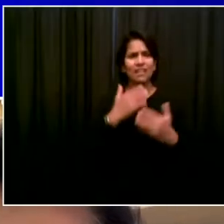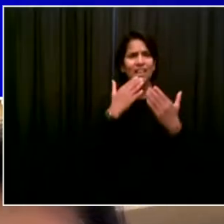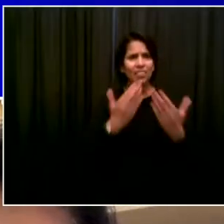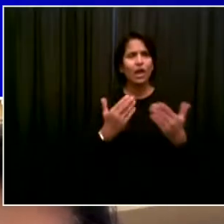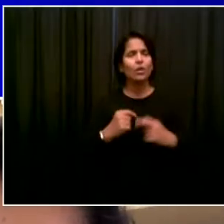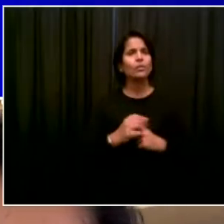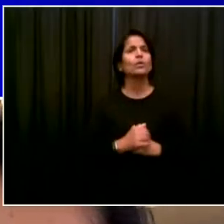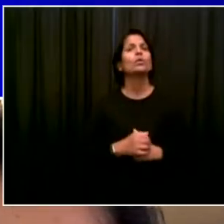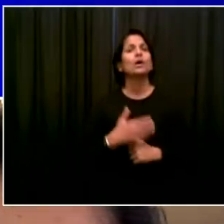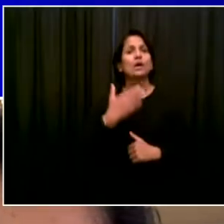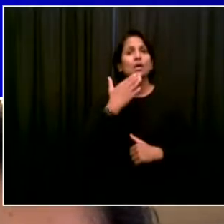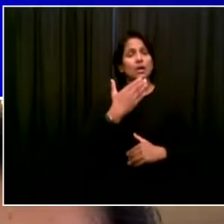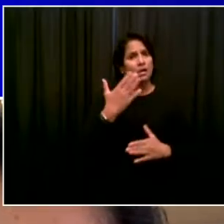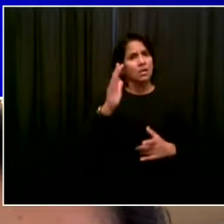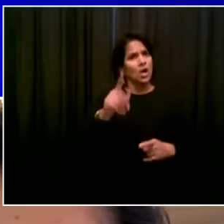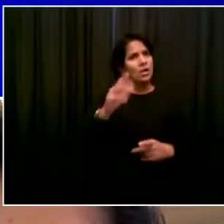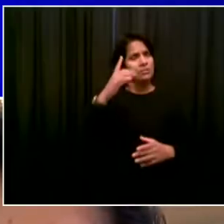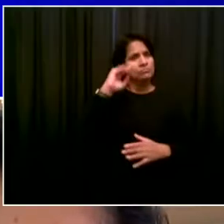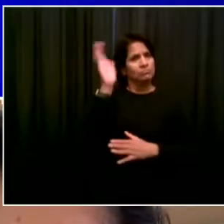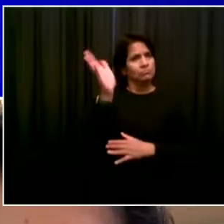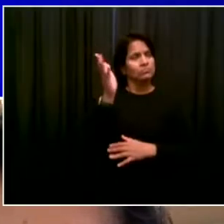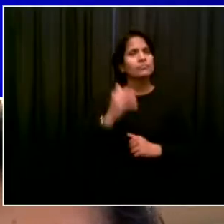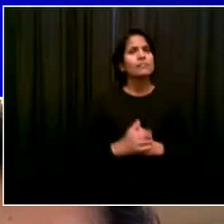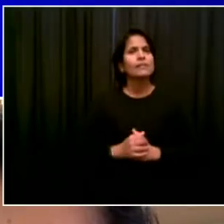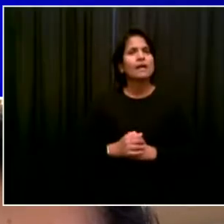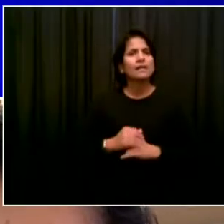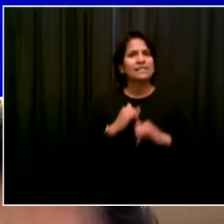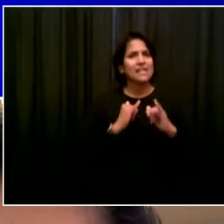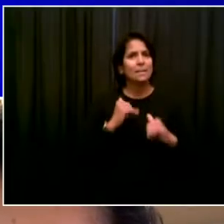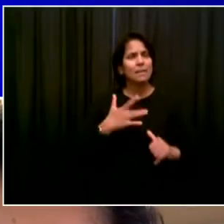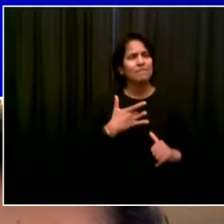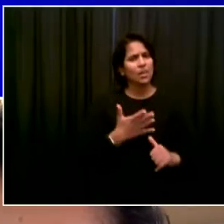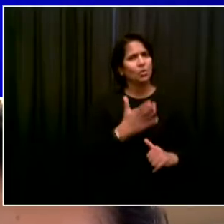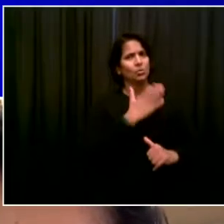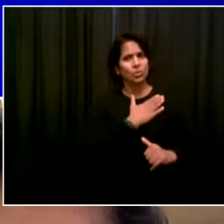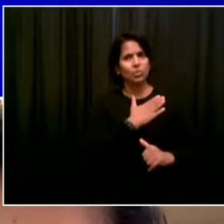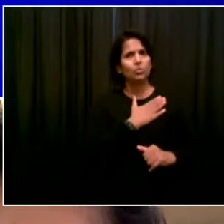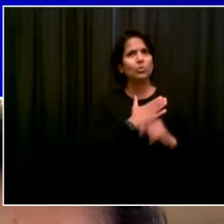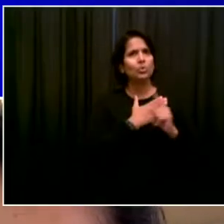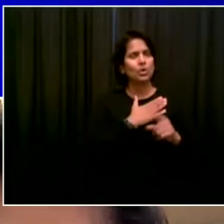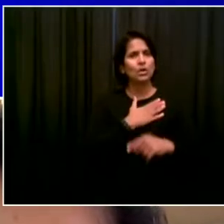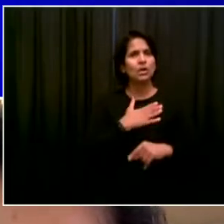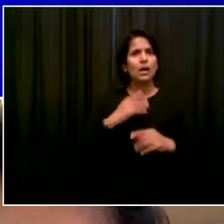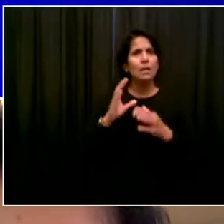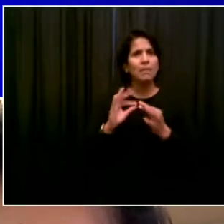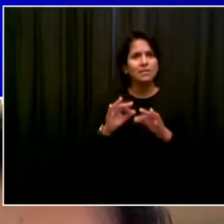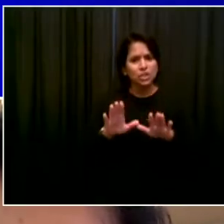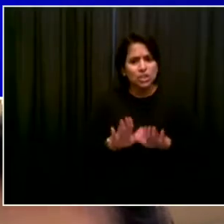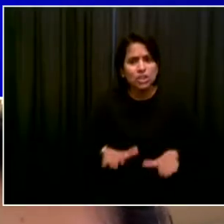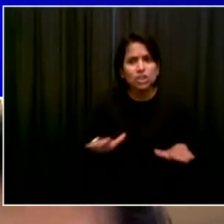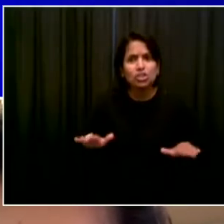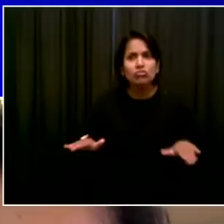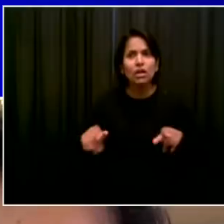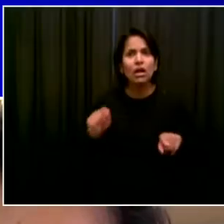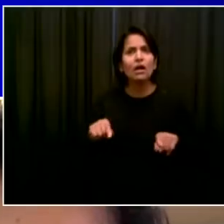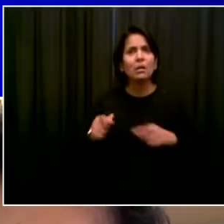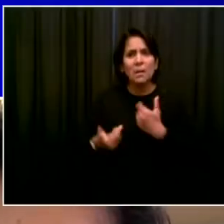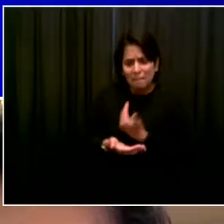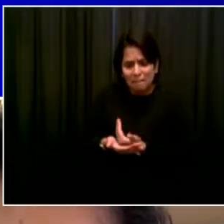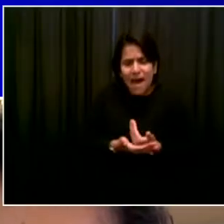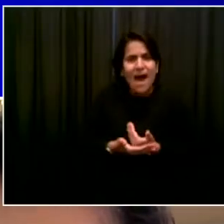a real pain when you said you have to talk to kids who don't have a parent anymore, and I